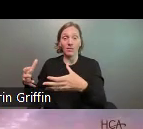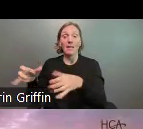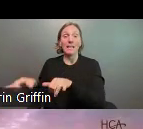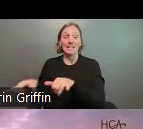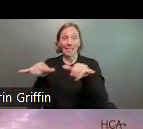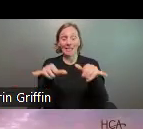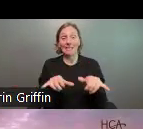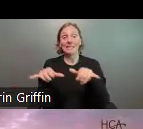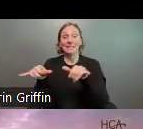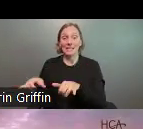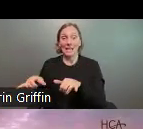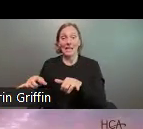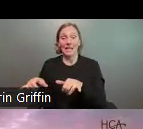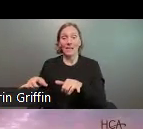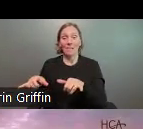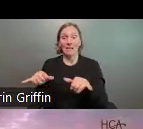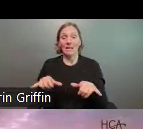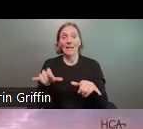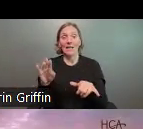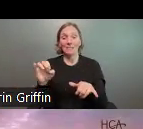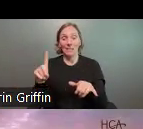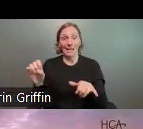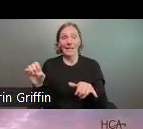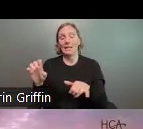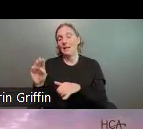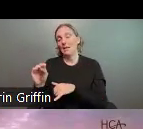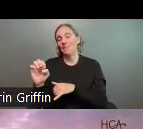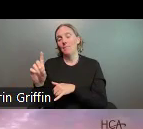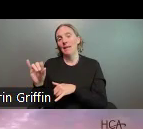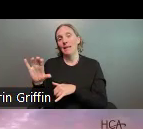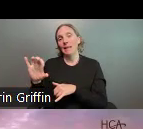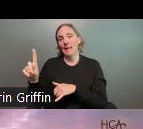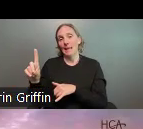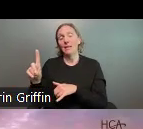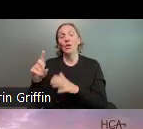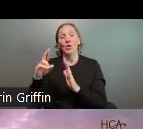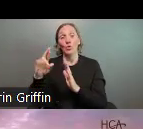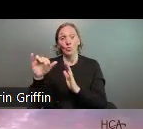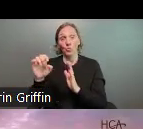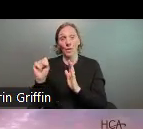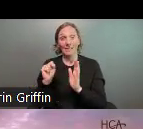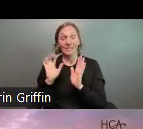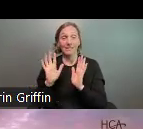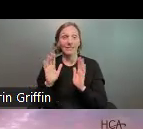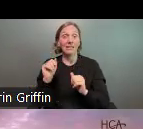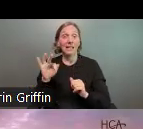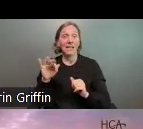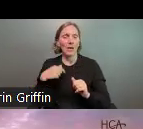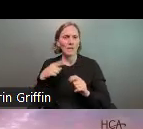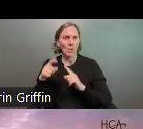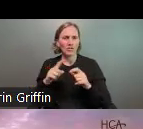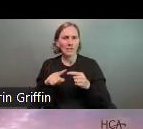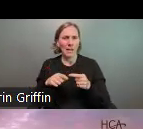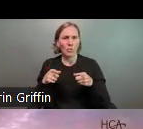same as your Medicaid rates. If you have questions on a unilateral amendment that